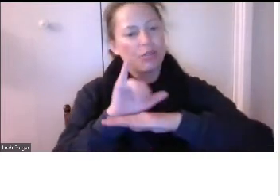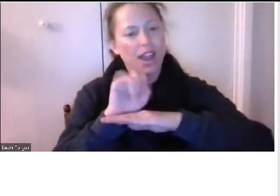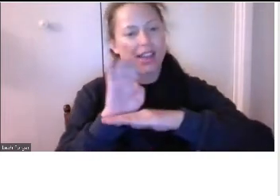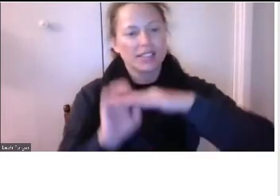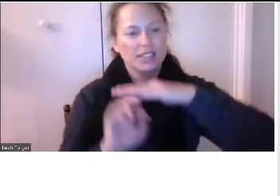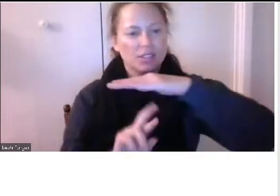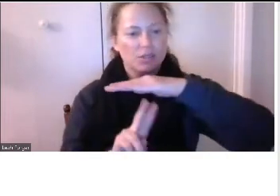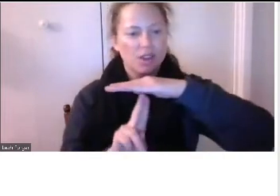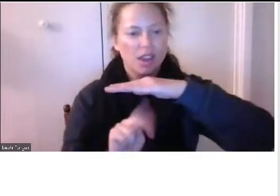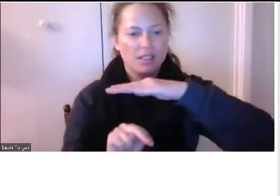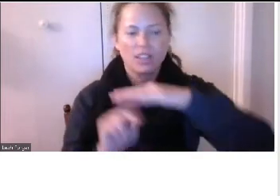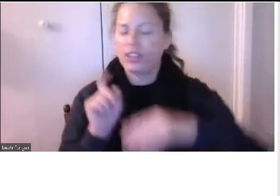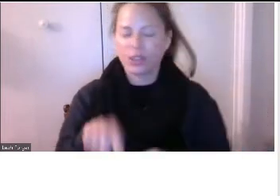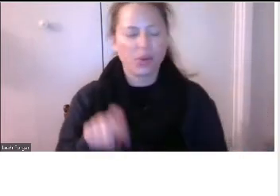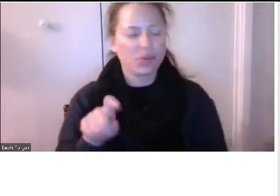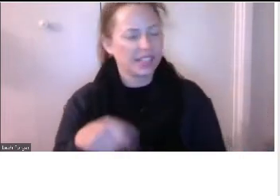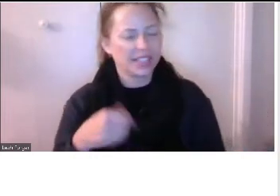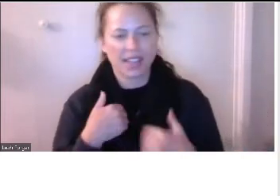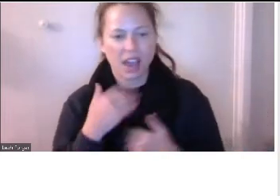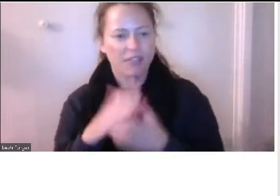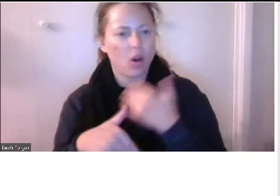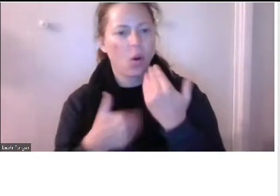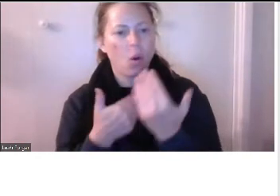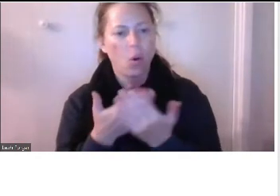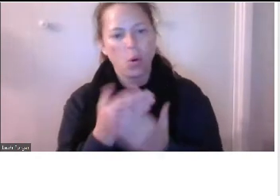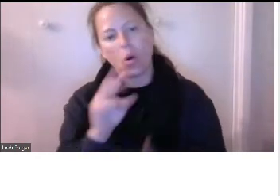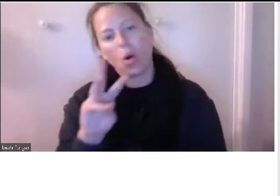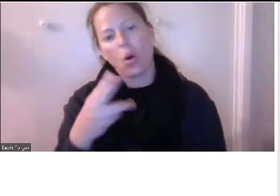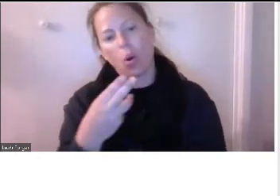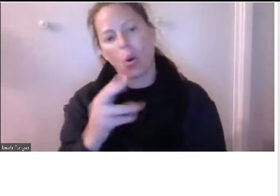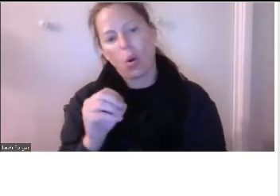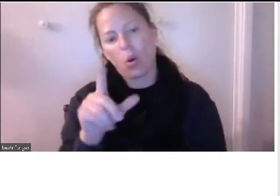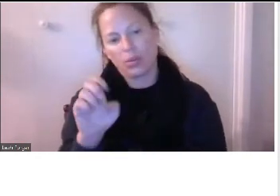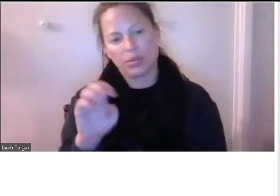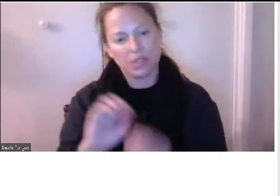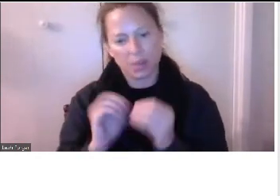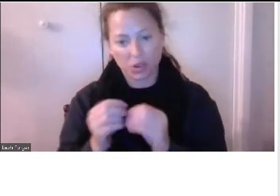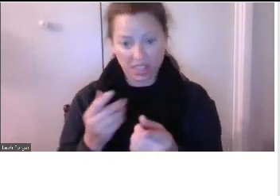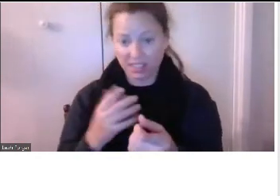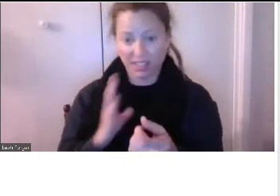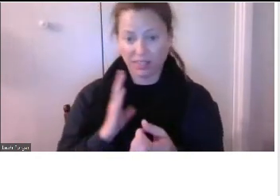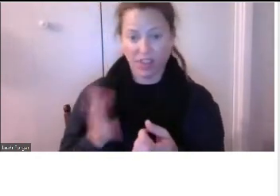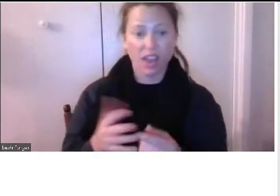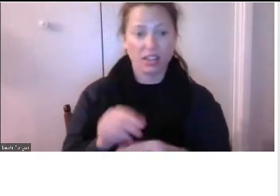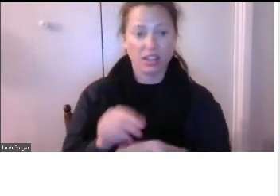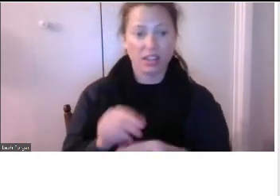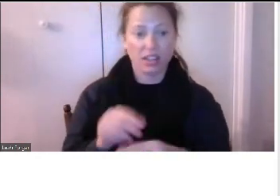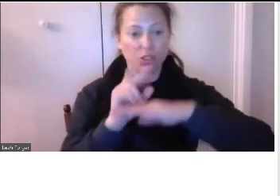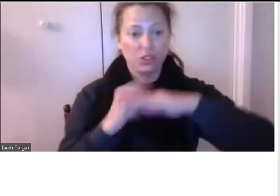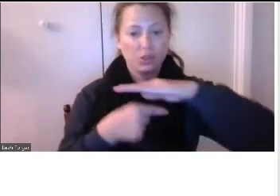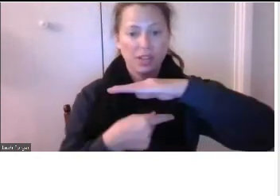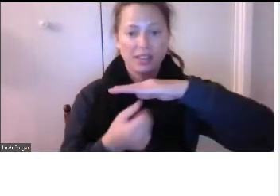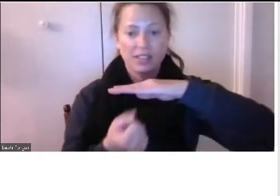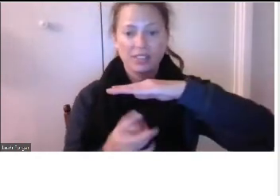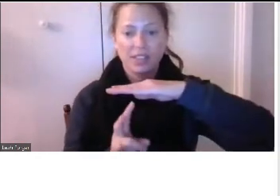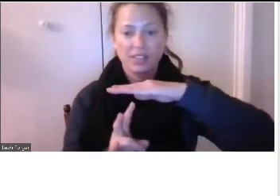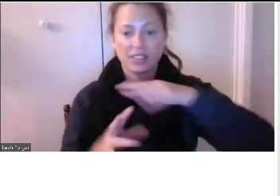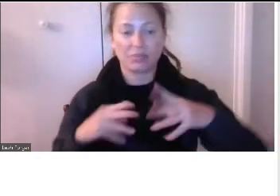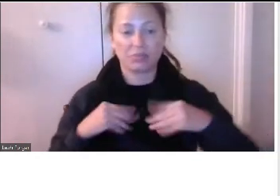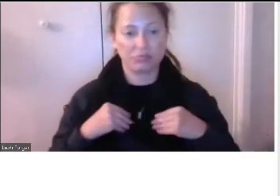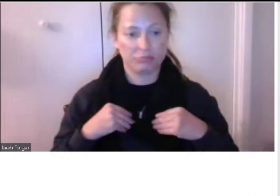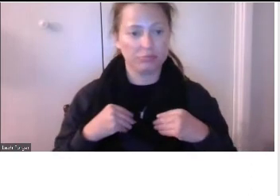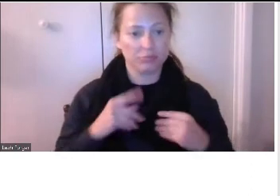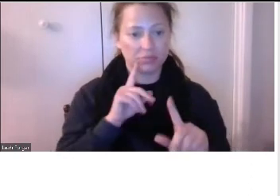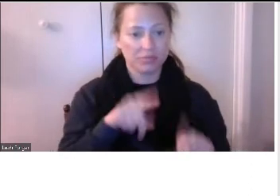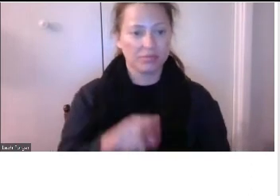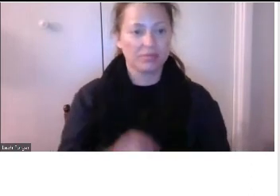have to have a whole number in the end like the last two examples. This is totally fine. Let me show you, if